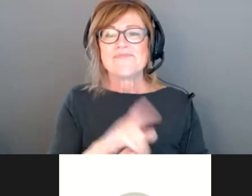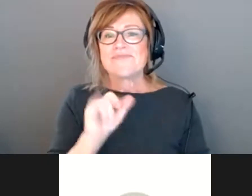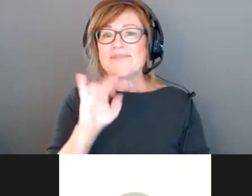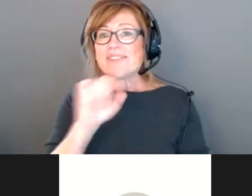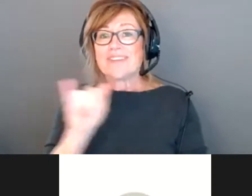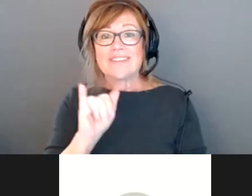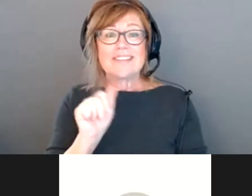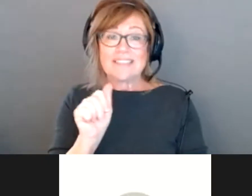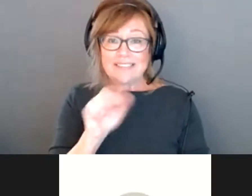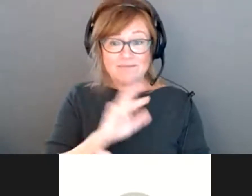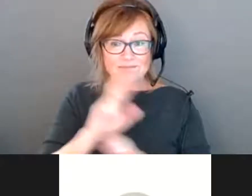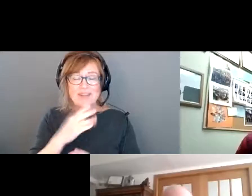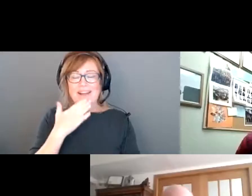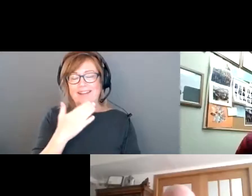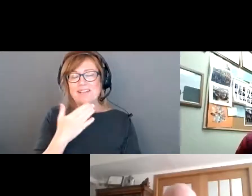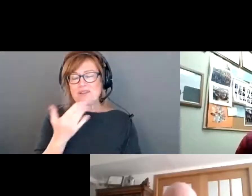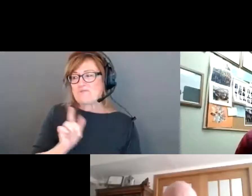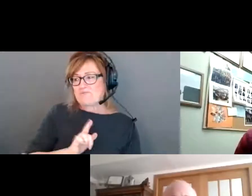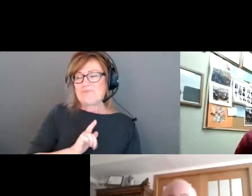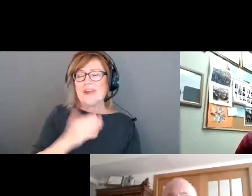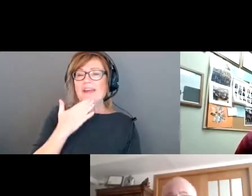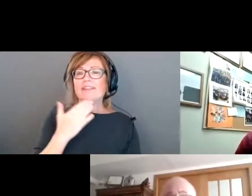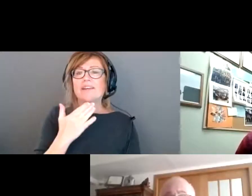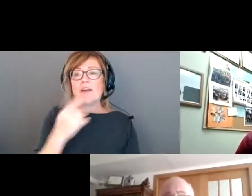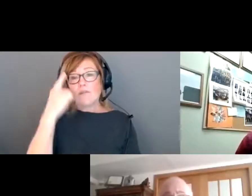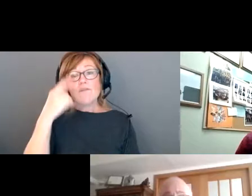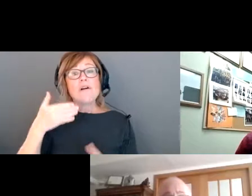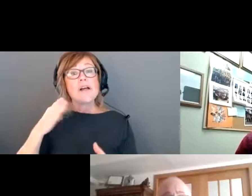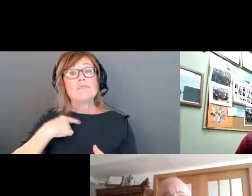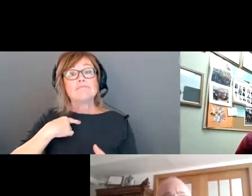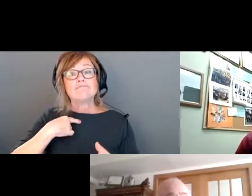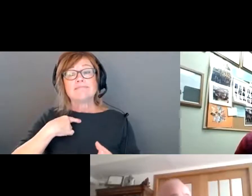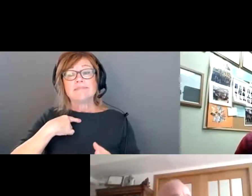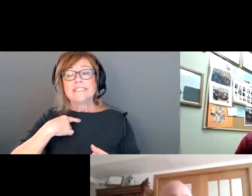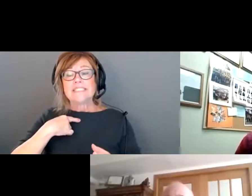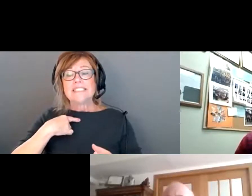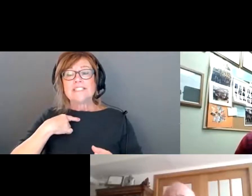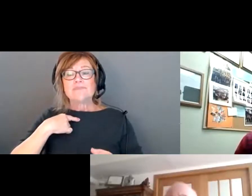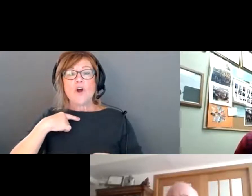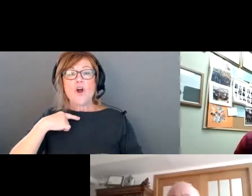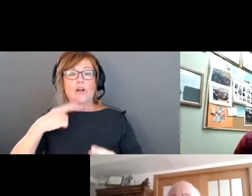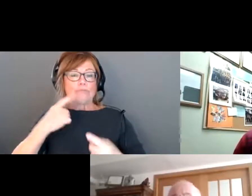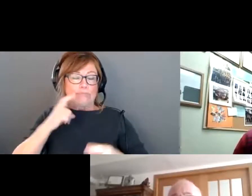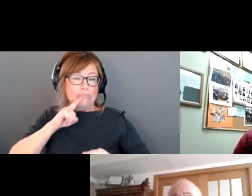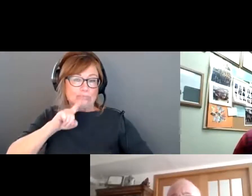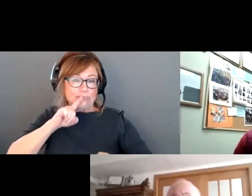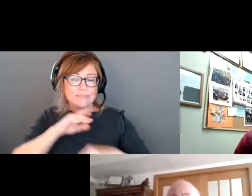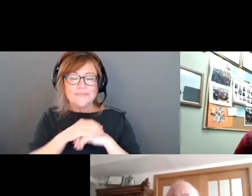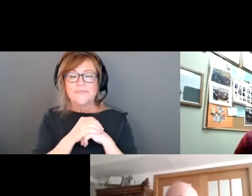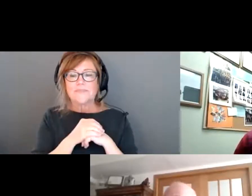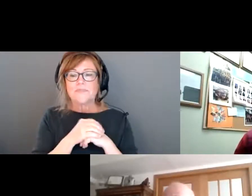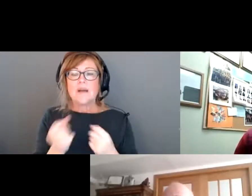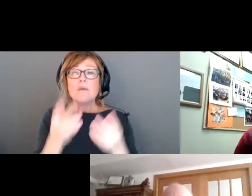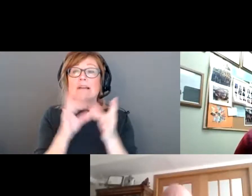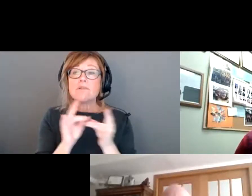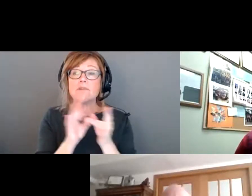I'm great. Thank you very much. And thank you for allowing me to do the question and answer period. A lot of the comments